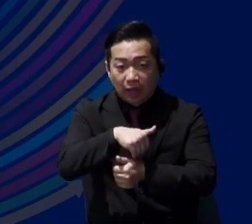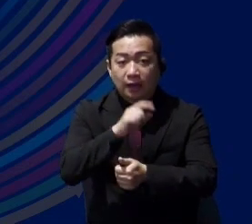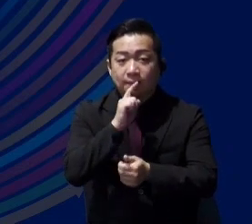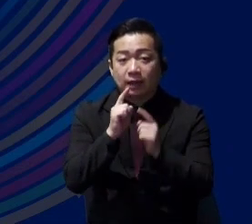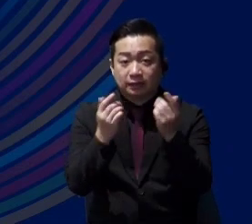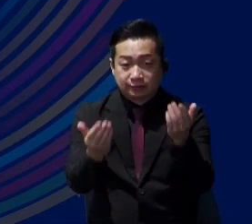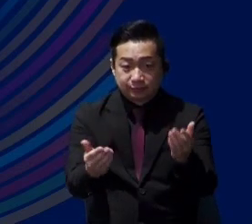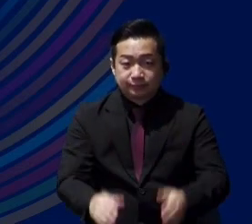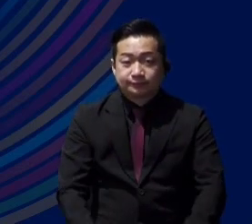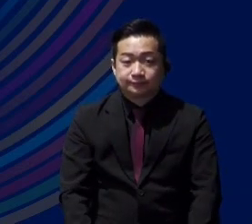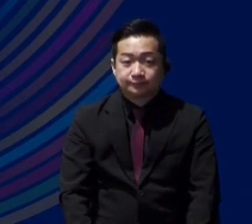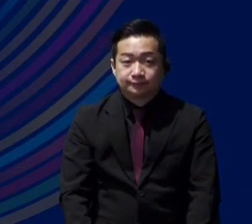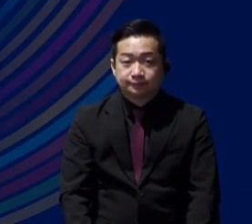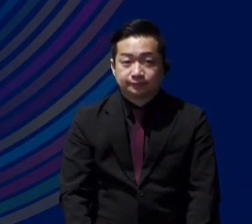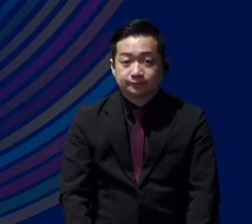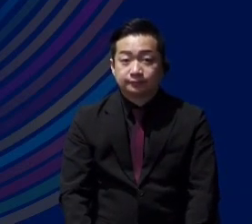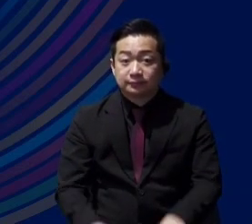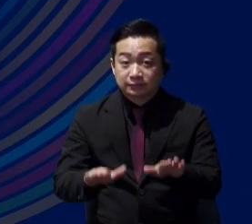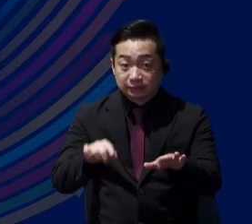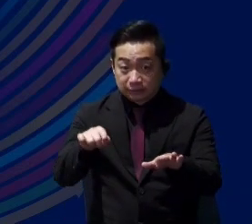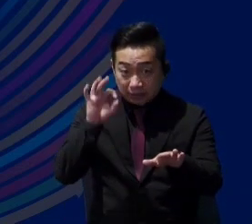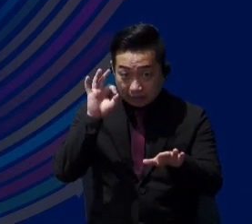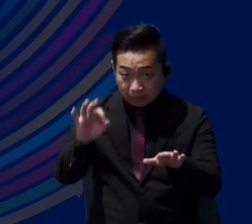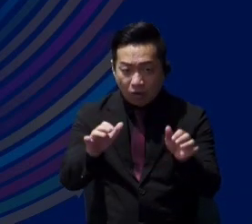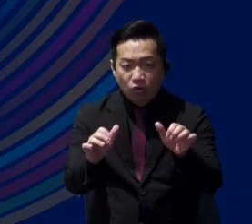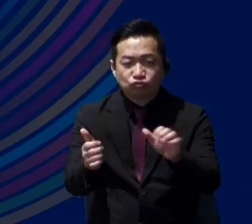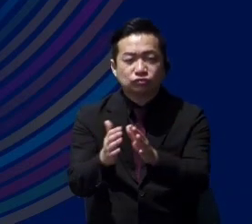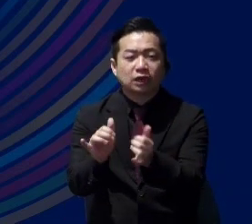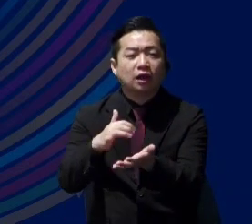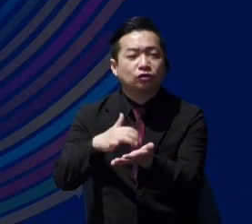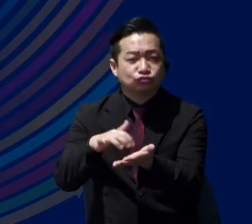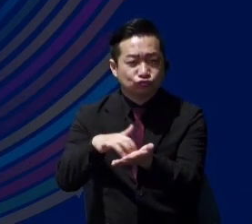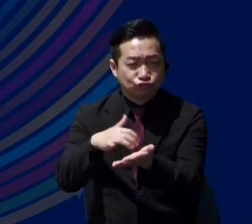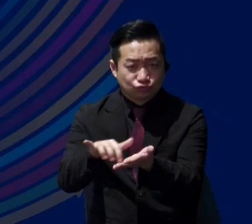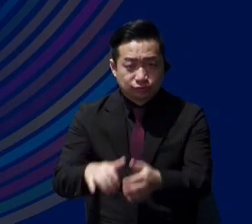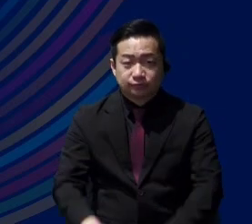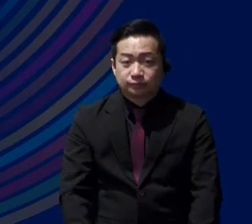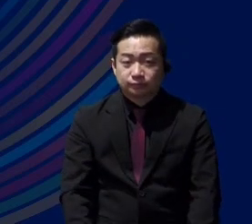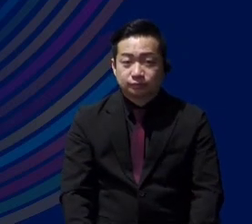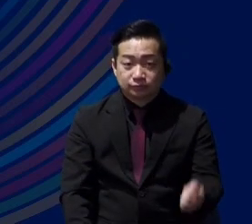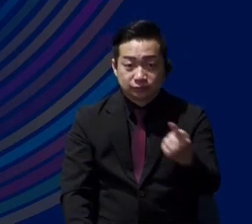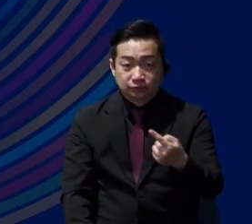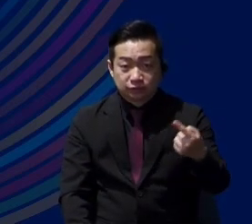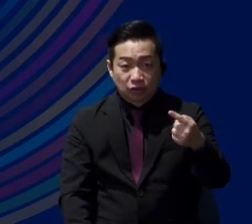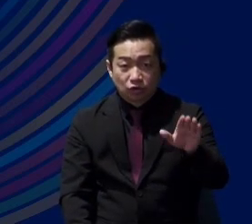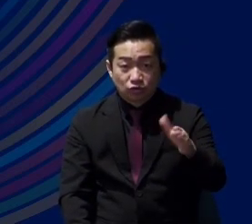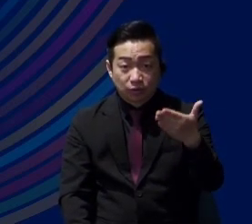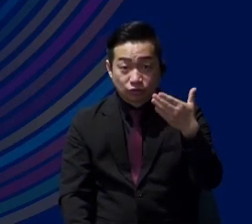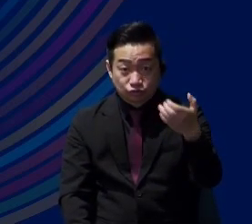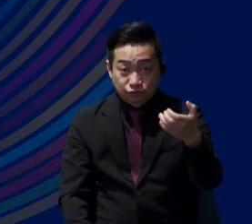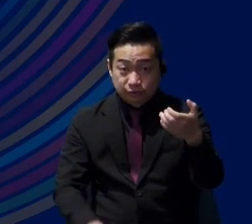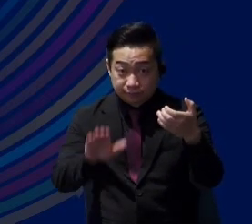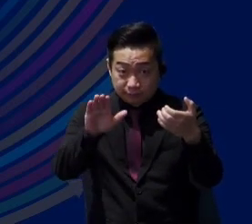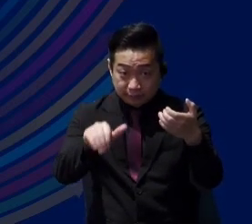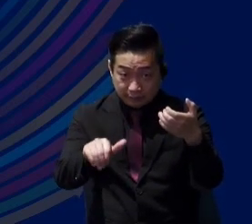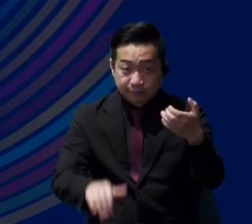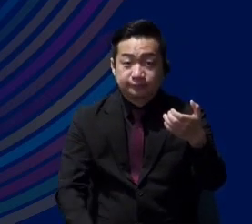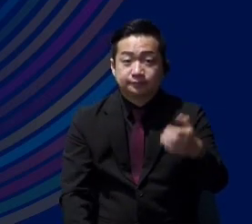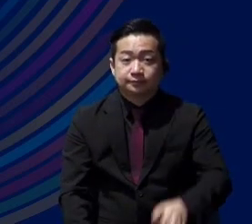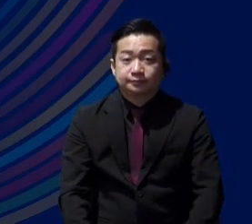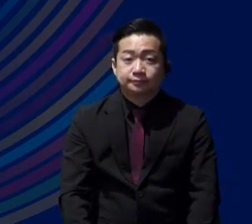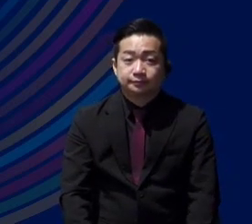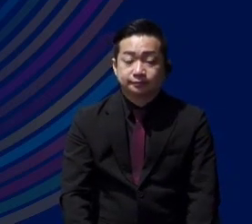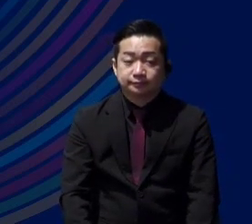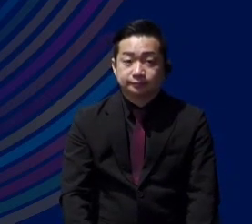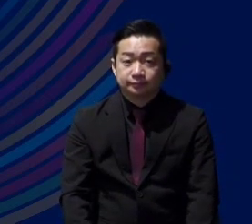deaths in 1990, top 20 causes. 1990, your